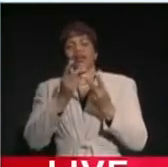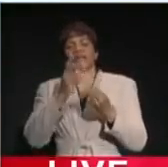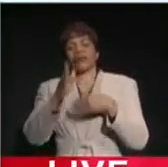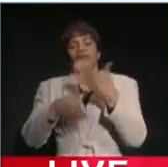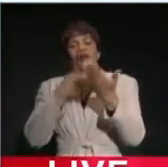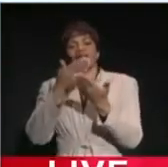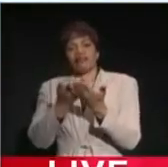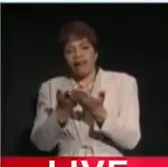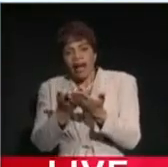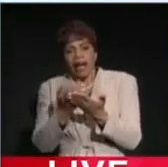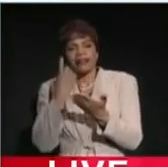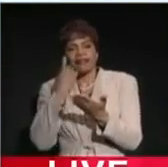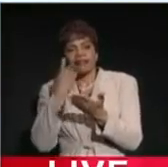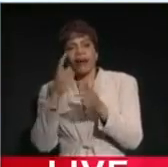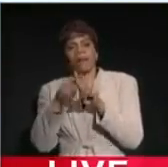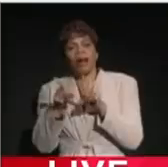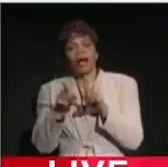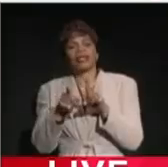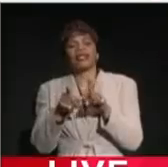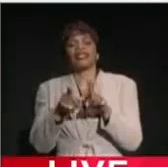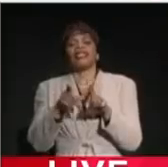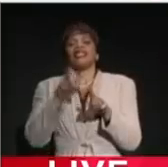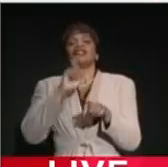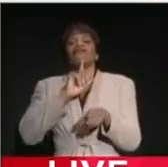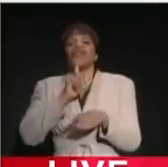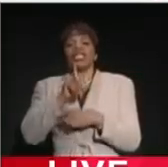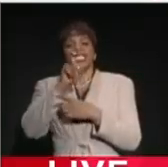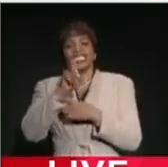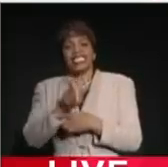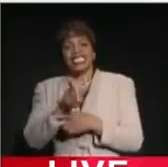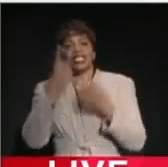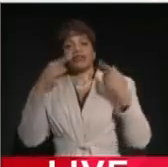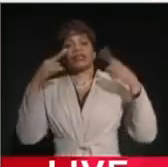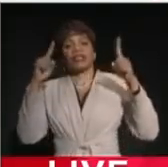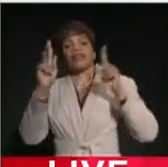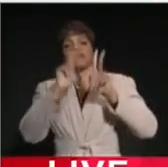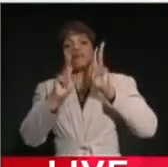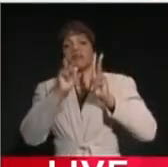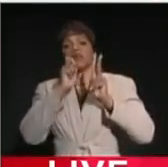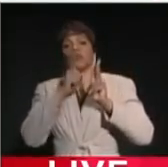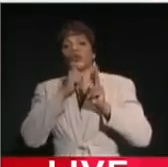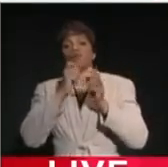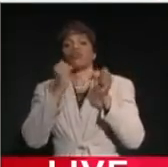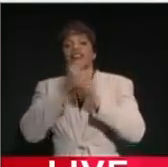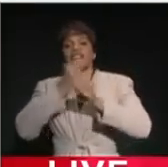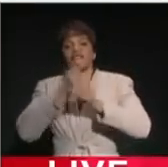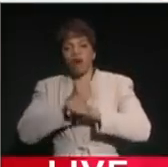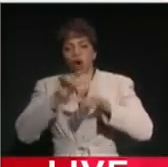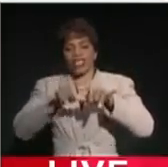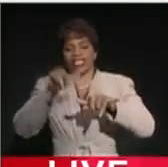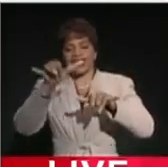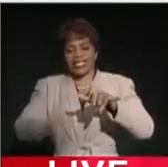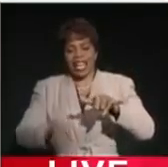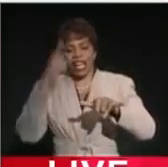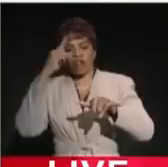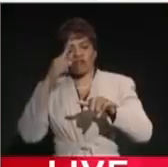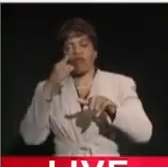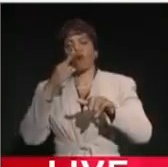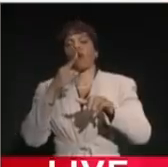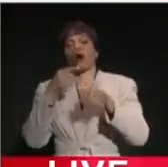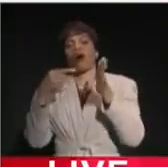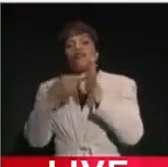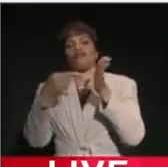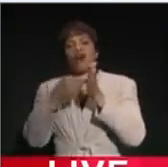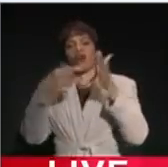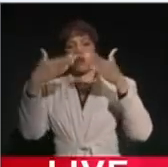have momentum, but they sure do, by the way. It's got to work for the people who fought and stayed, and it's affordable housing. Since we